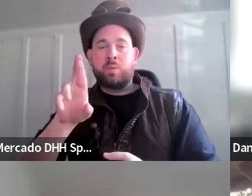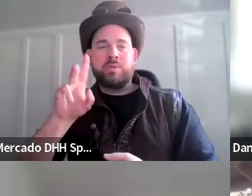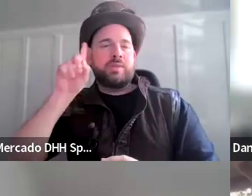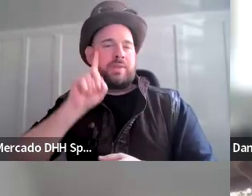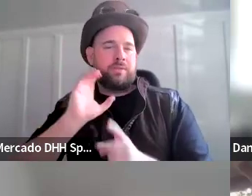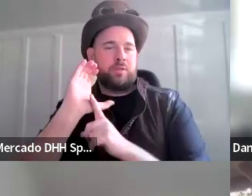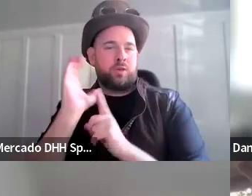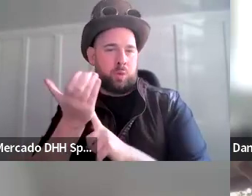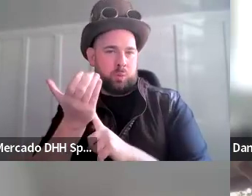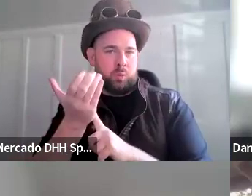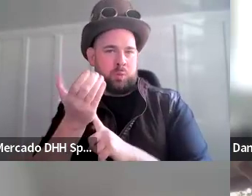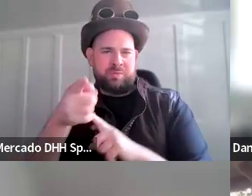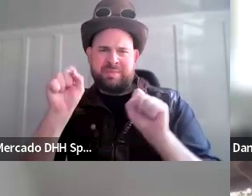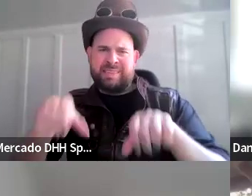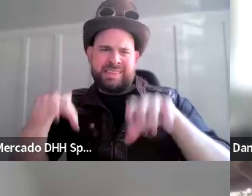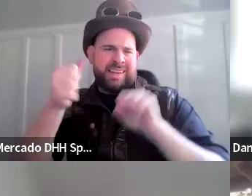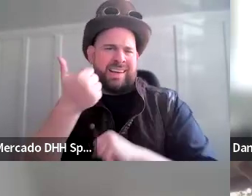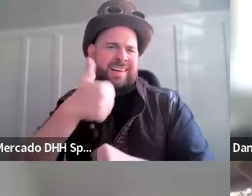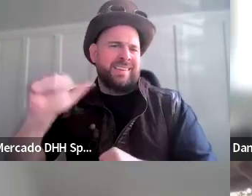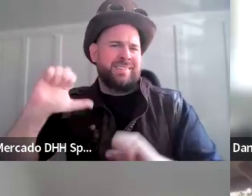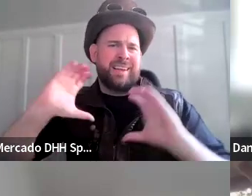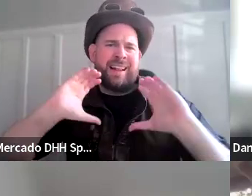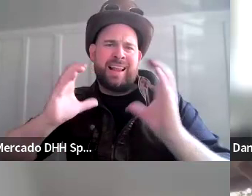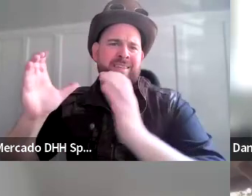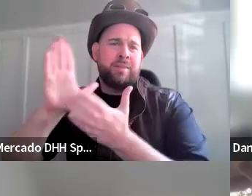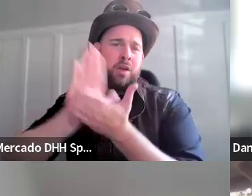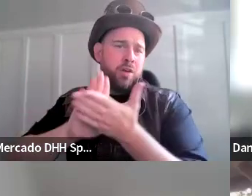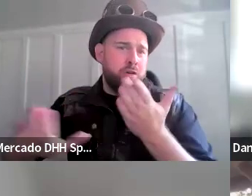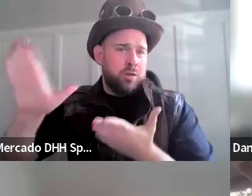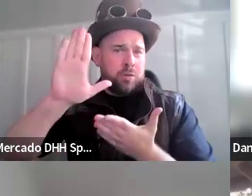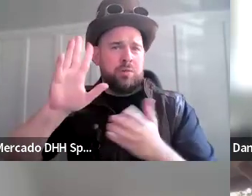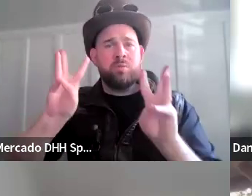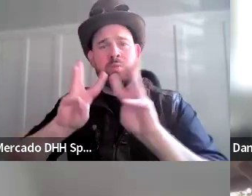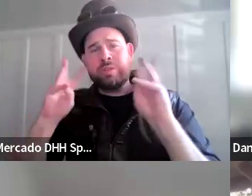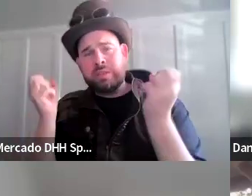You could do deaf studies or a deaf culture class.